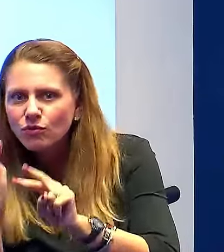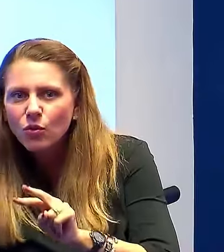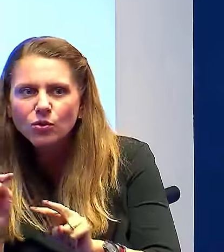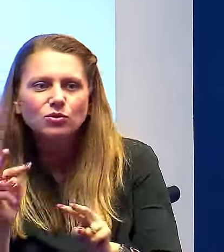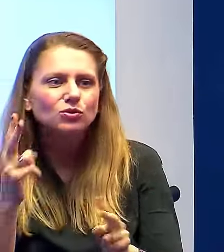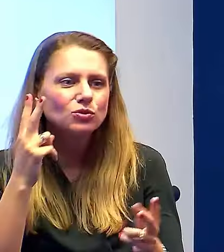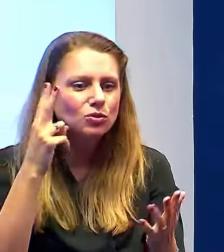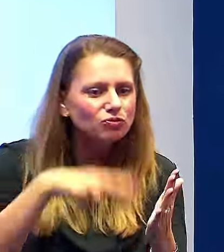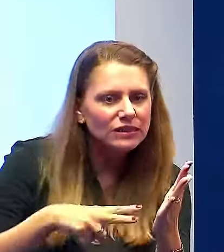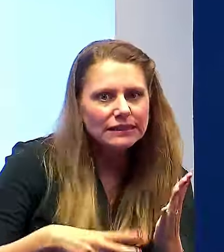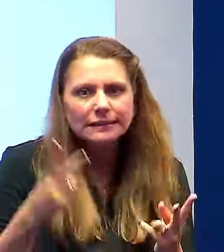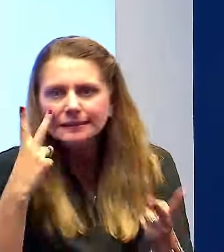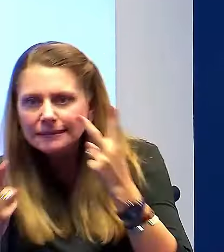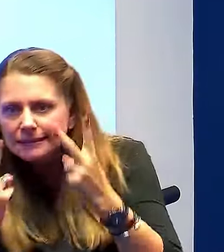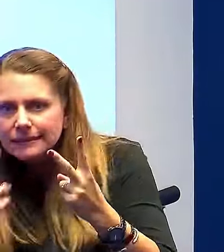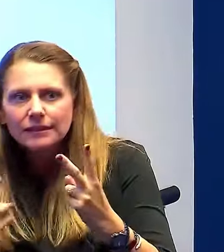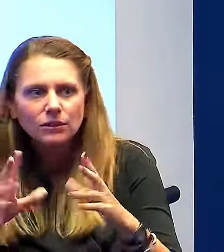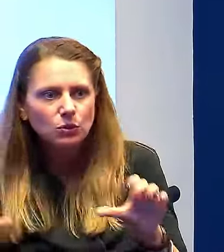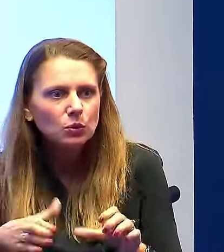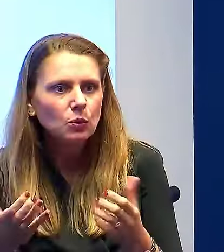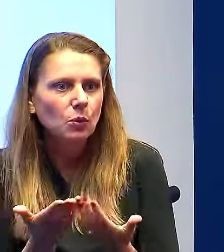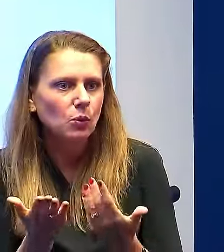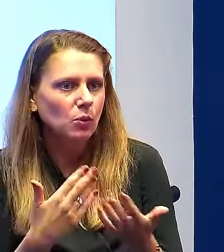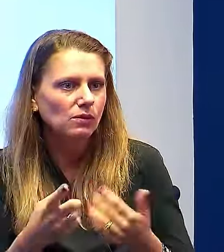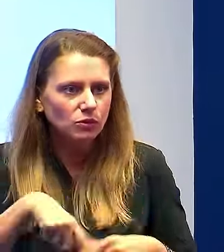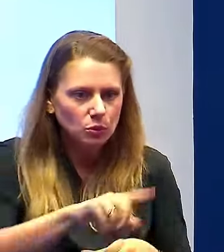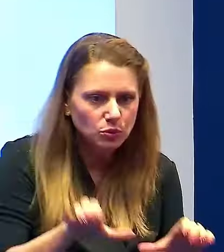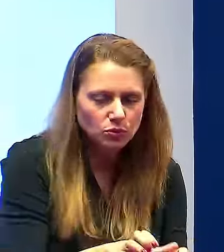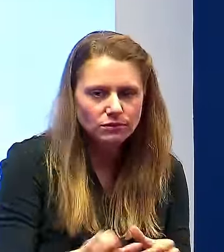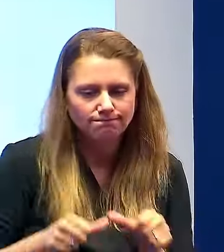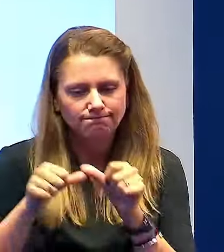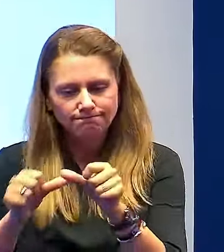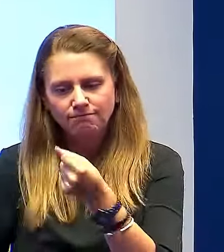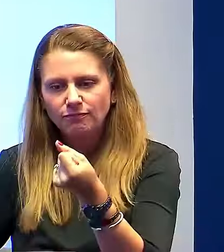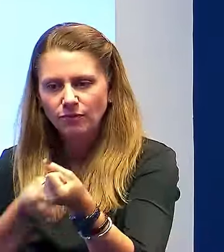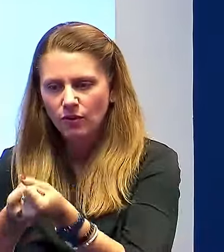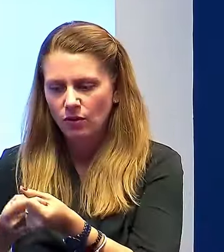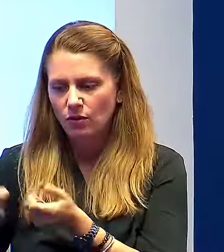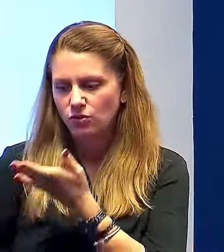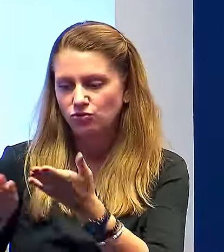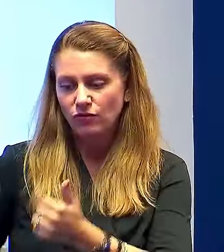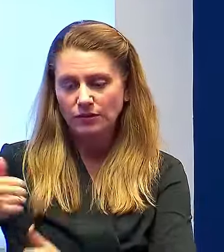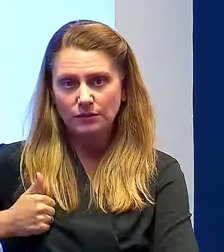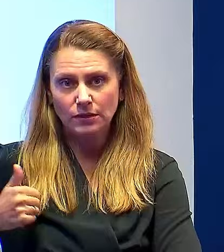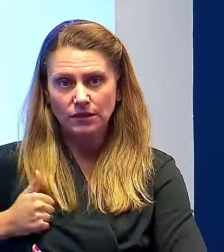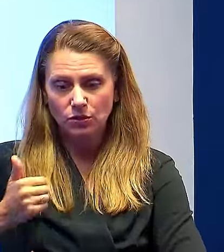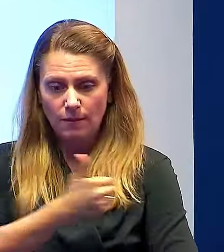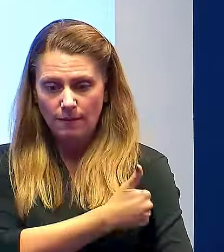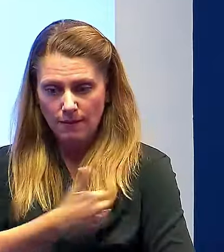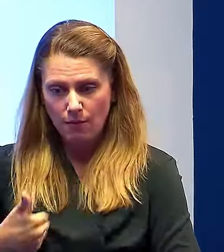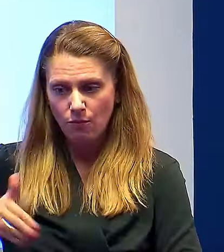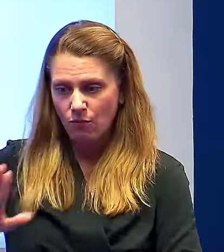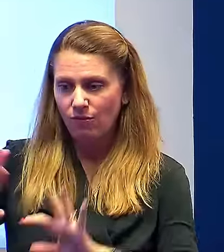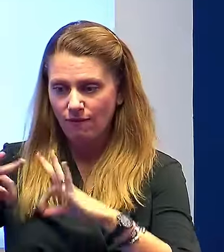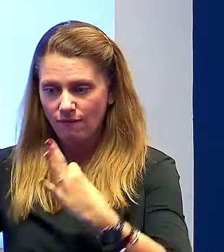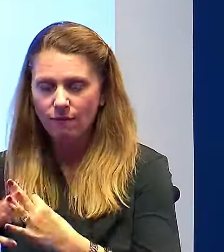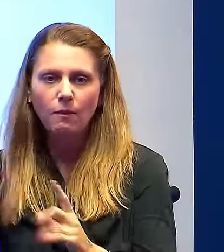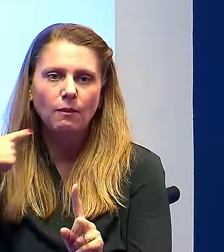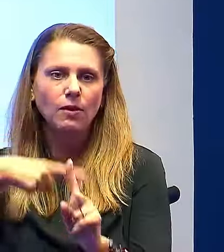you're doing in support of our service members and their families and our entire DoD